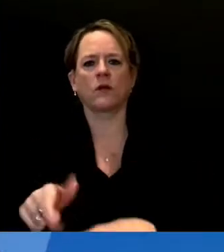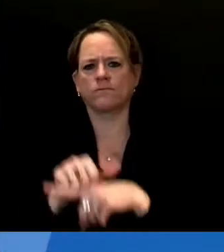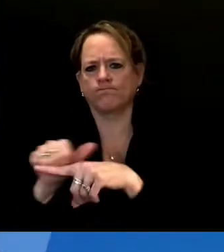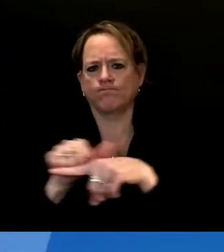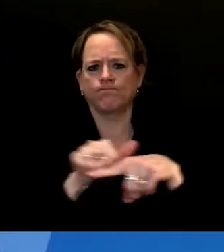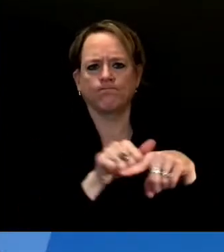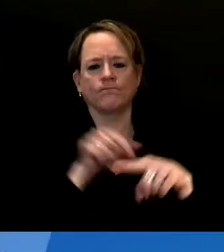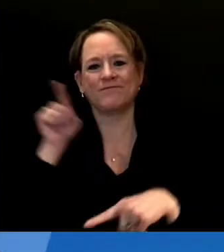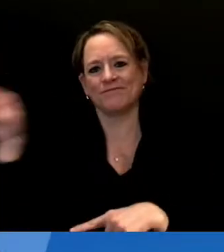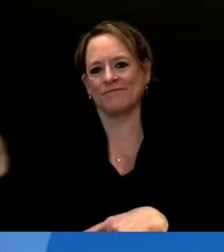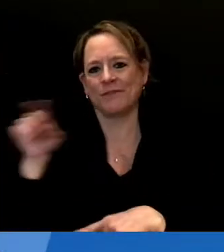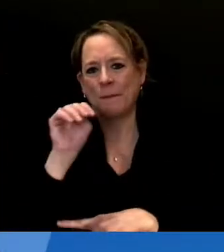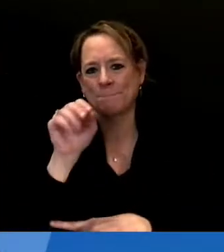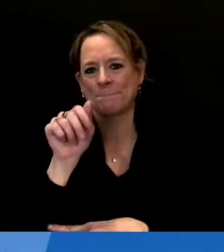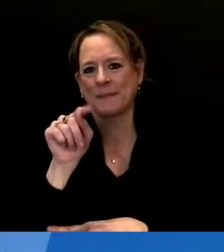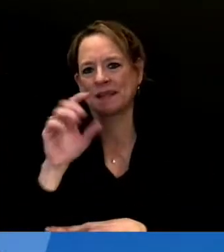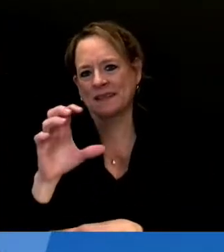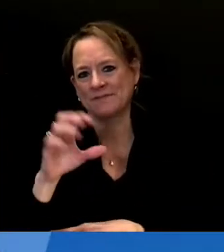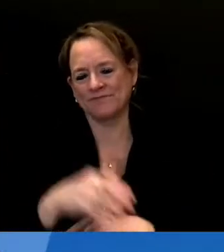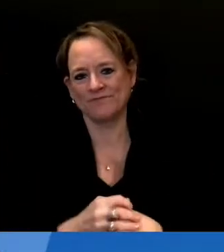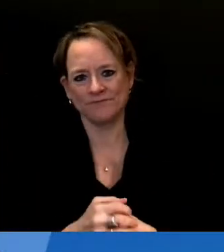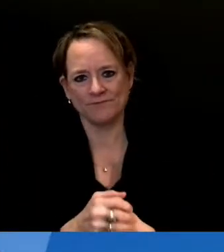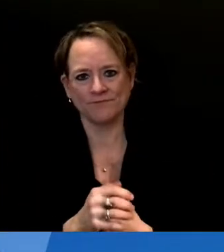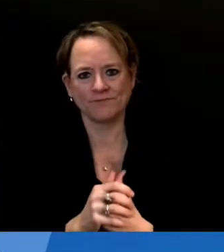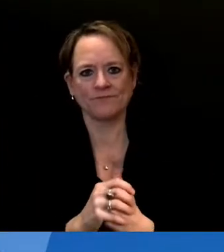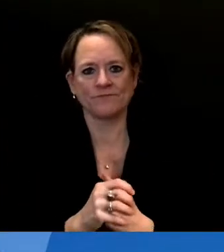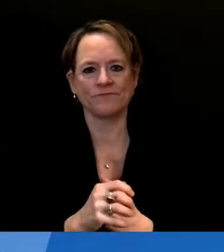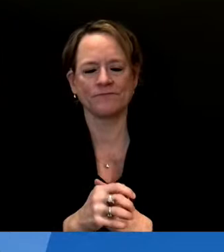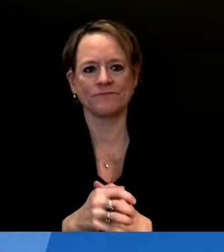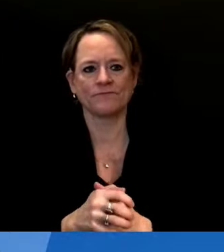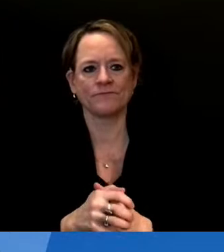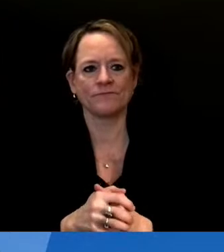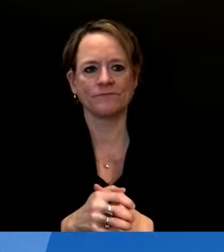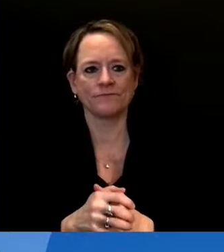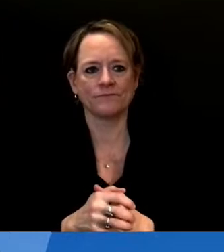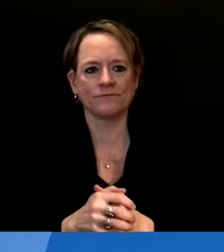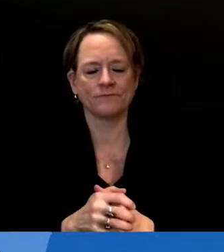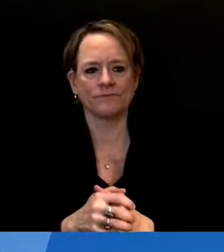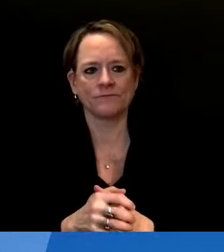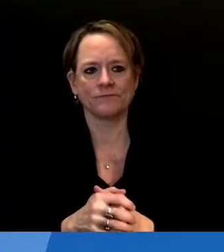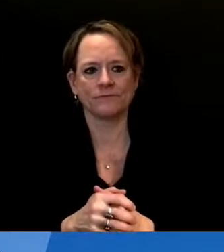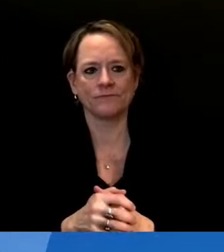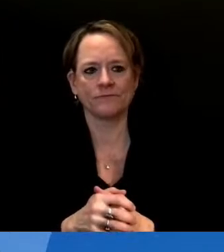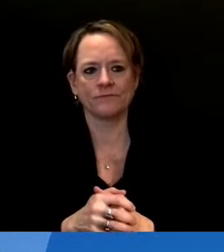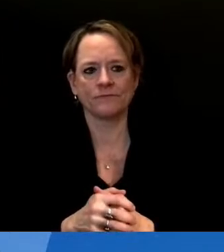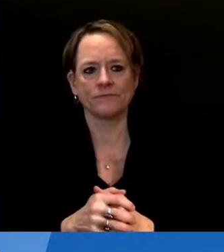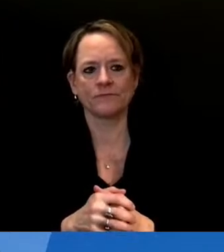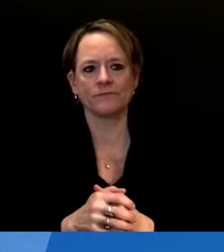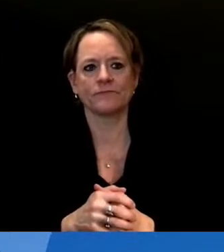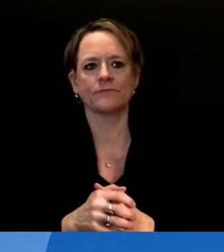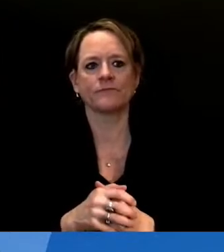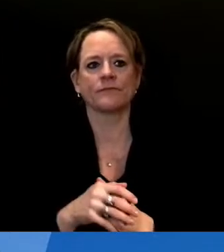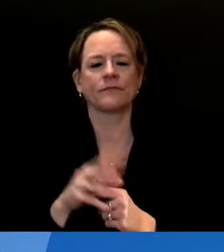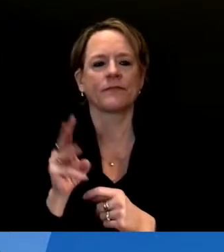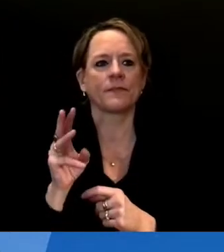Thank you. Next question belongs to Kent Wainscott from WISN TV in Milwaukee. Kent?